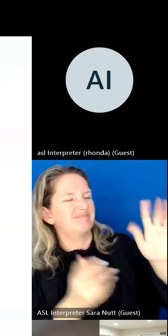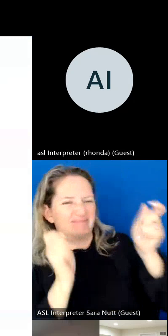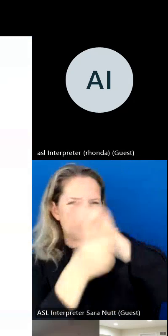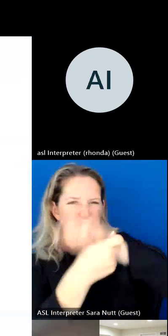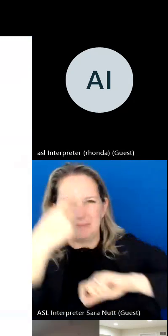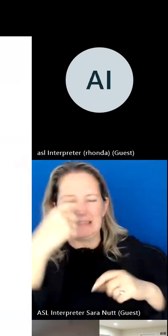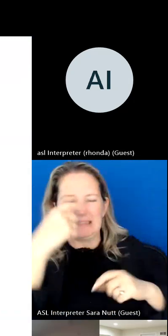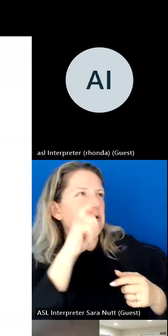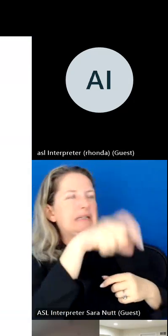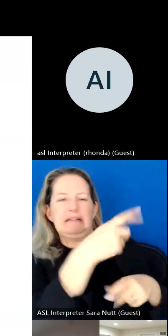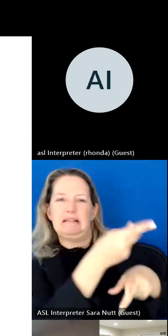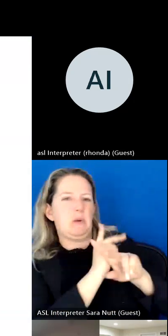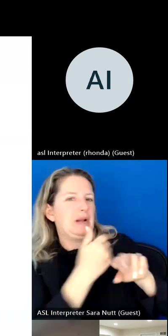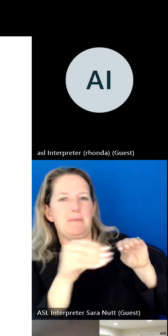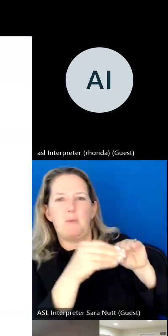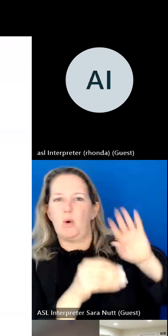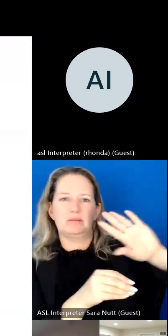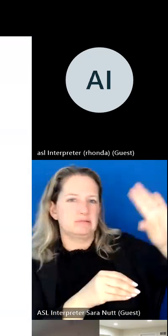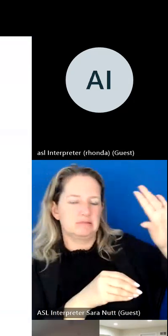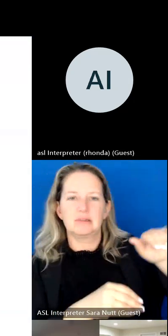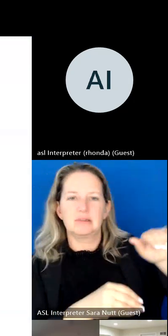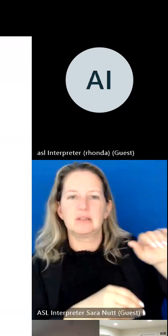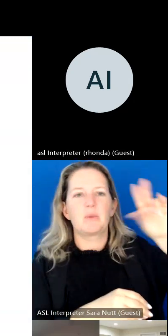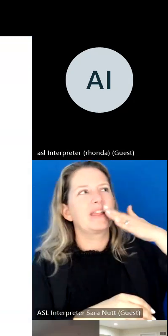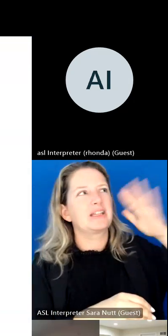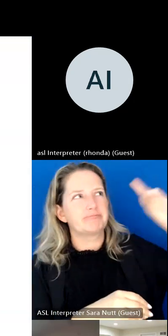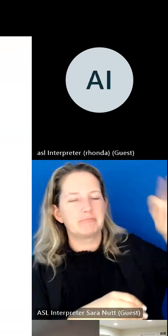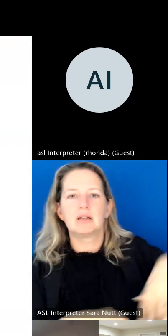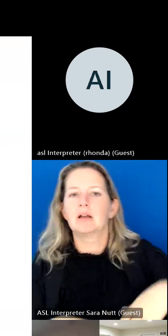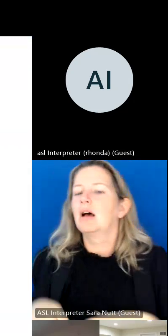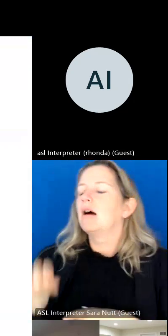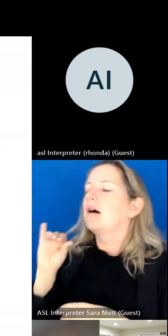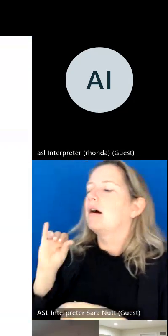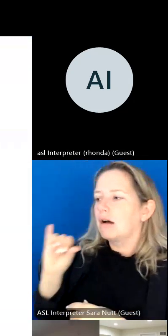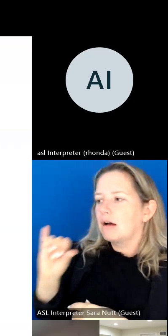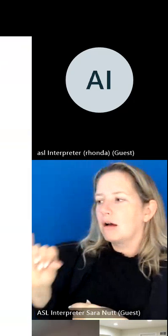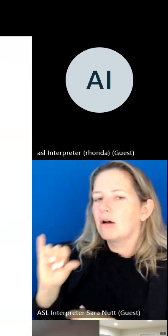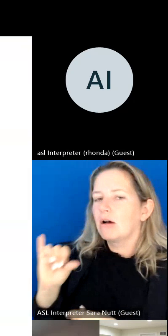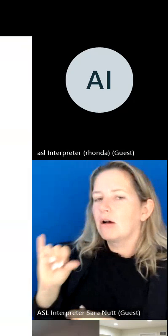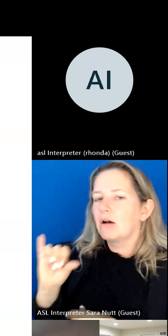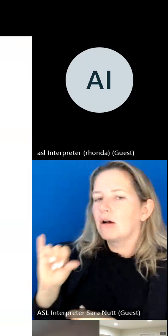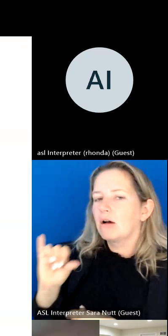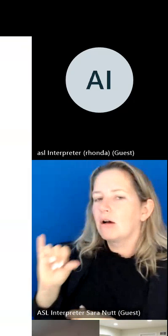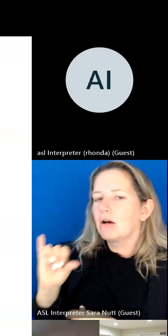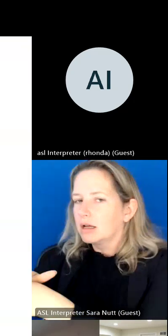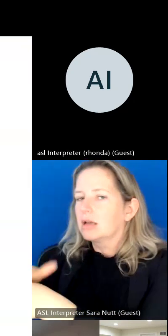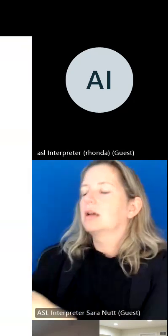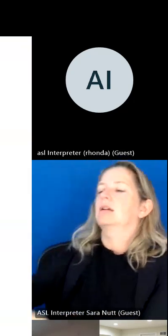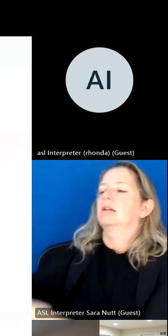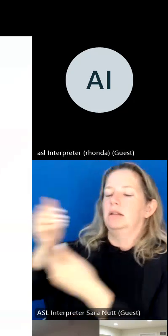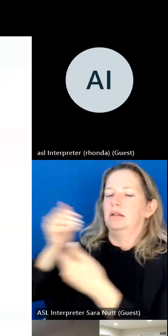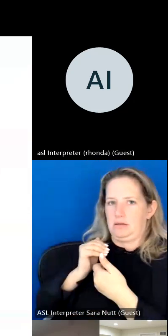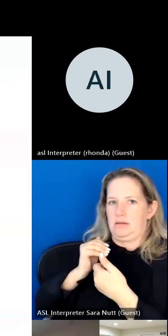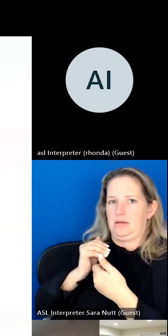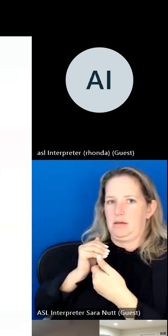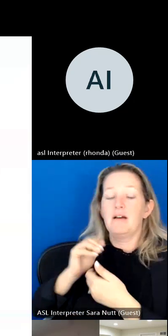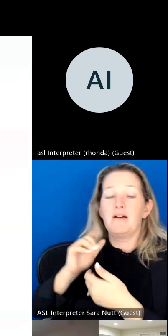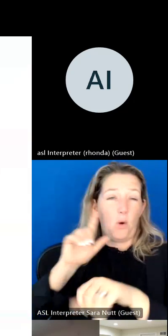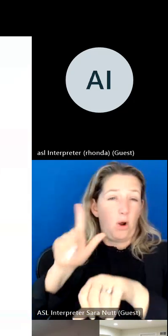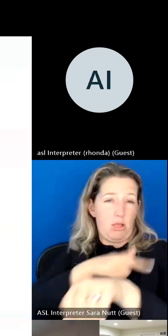another circumstance where you can have a long time period where you think, oh, well, we've got this obligation, it's gonna get made,